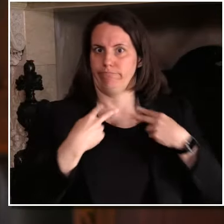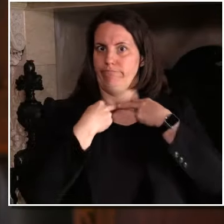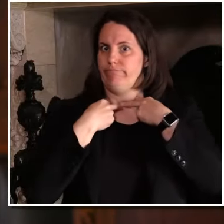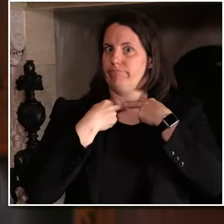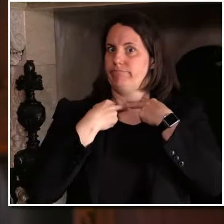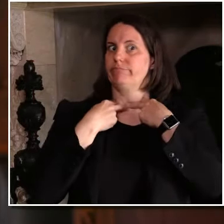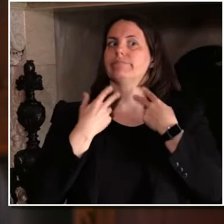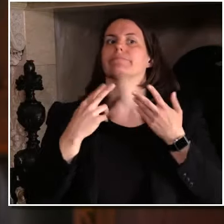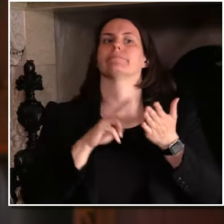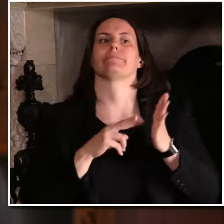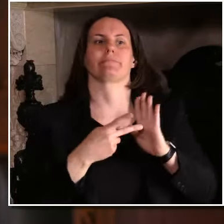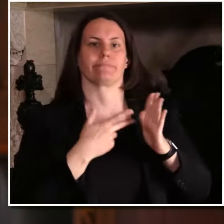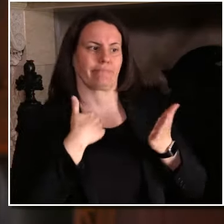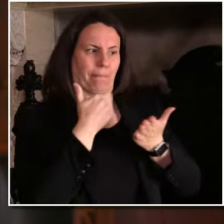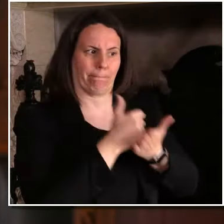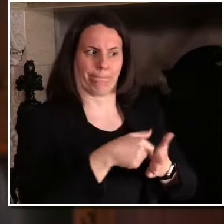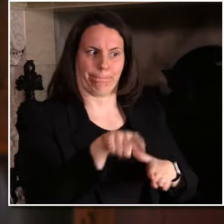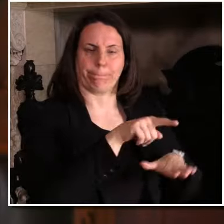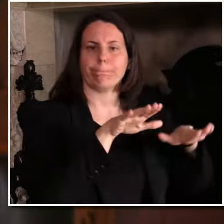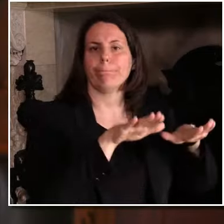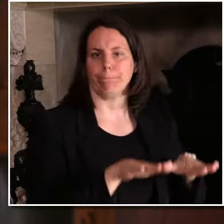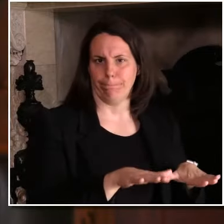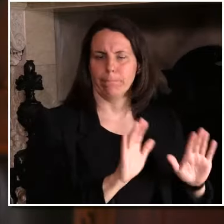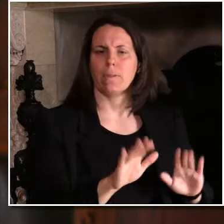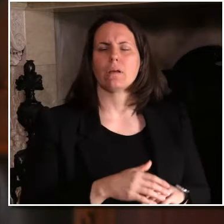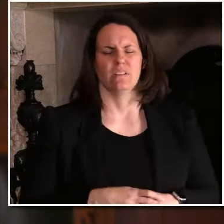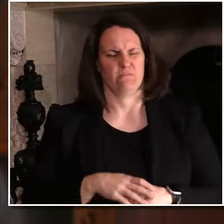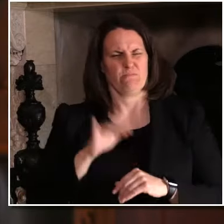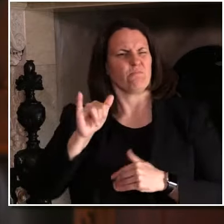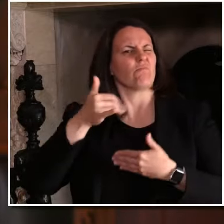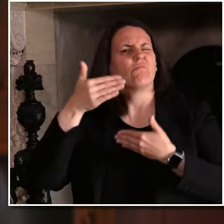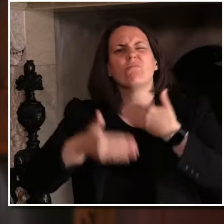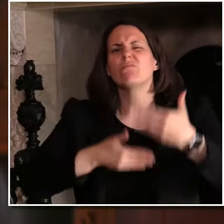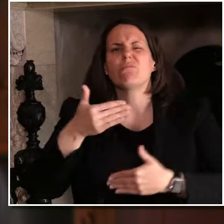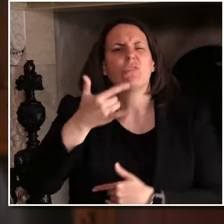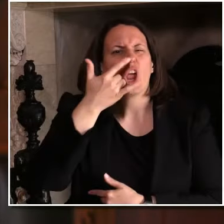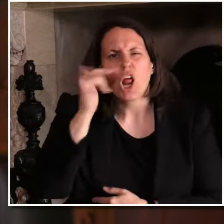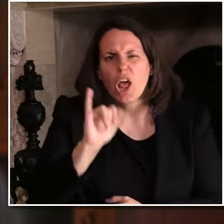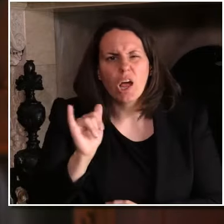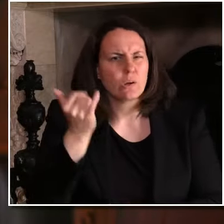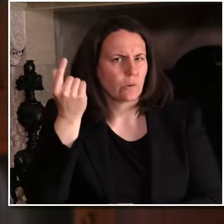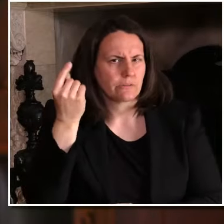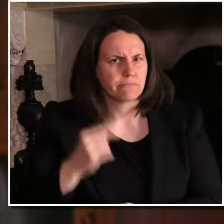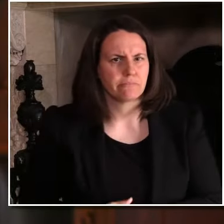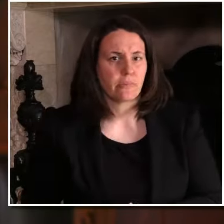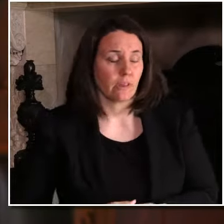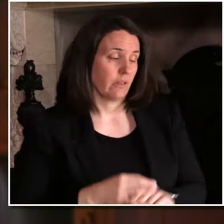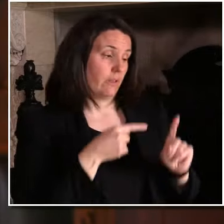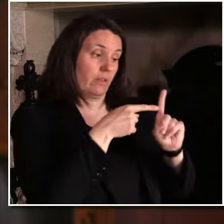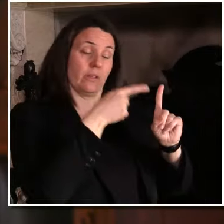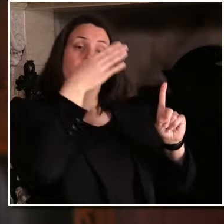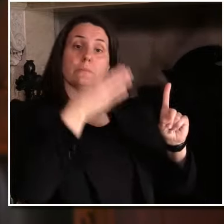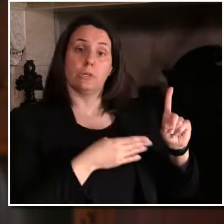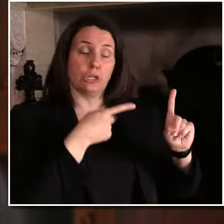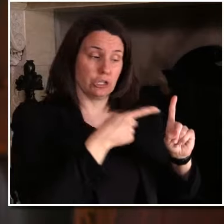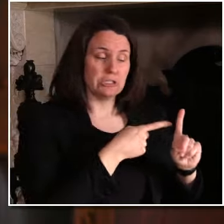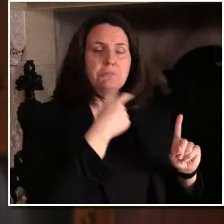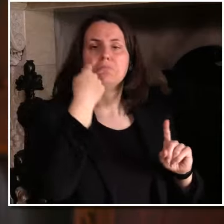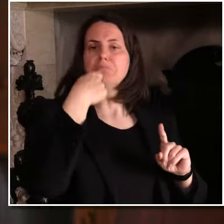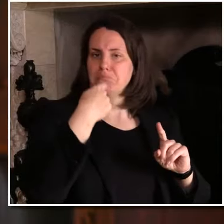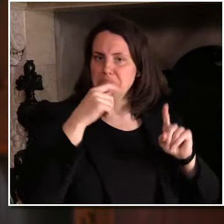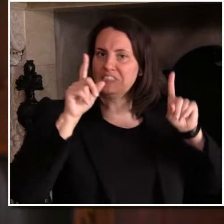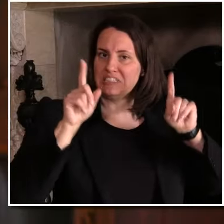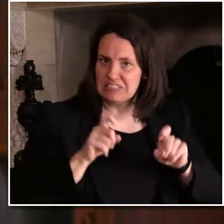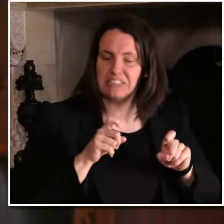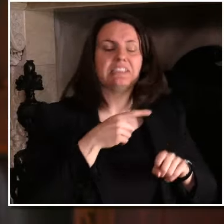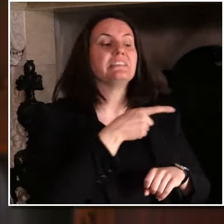is notified. At that point, a public health worker from that department calls the individual with the positive test result to